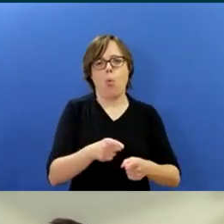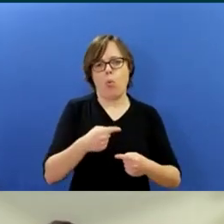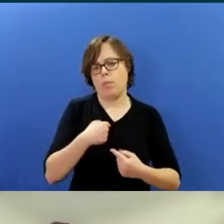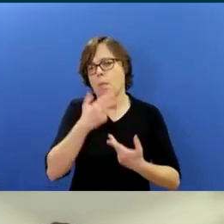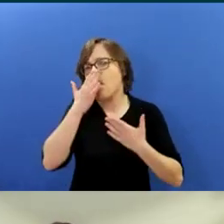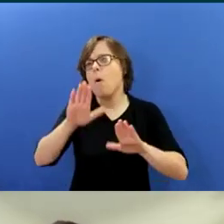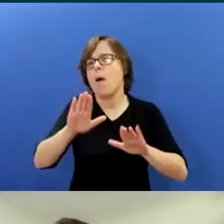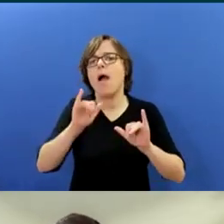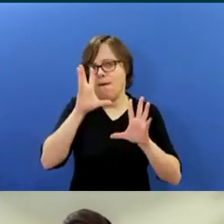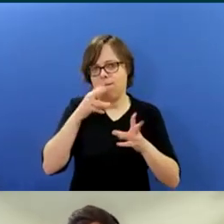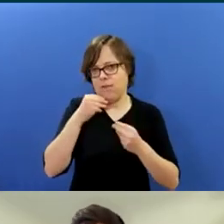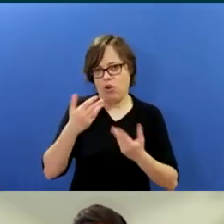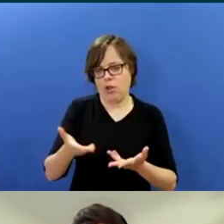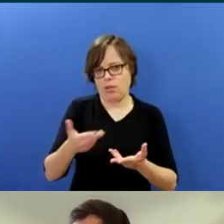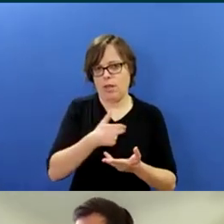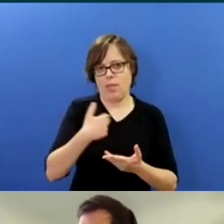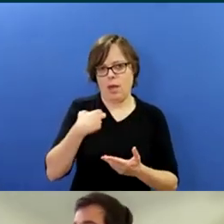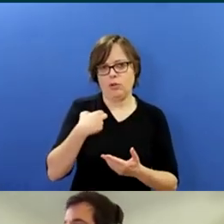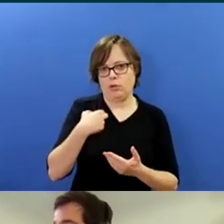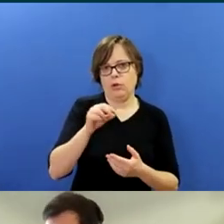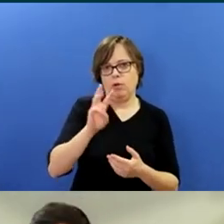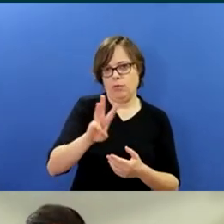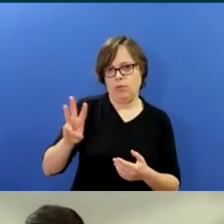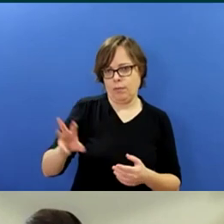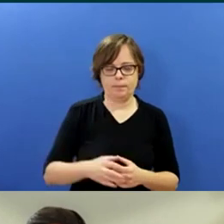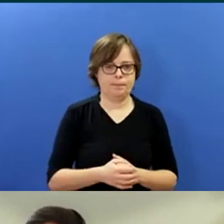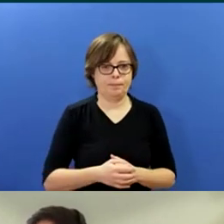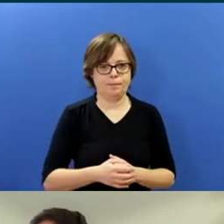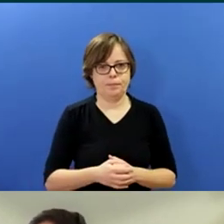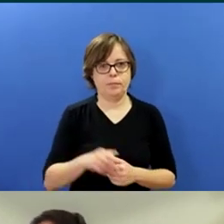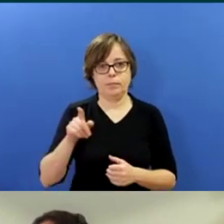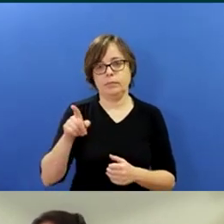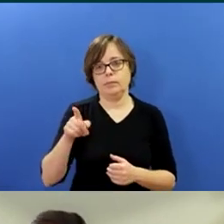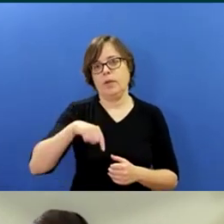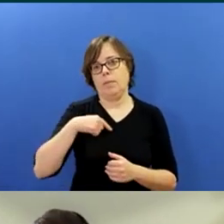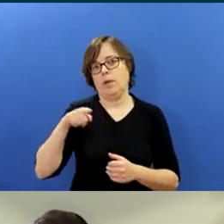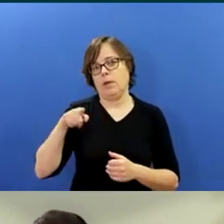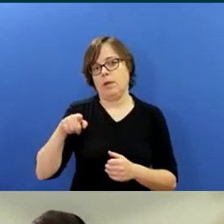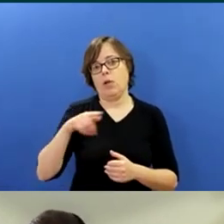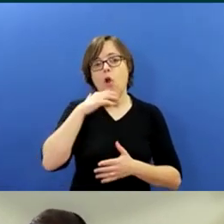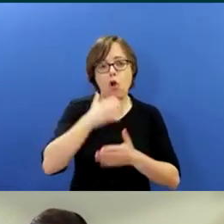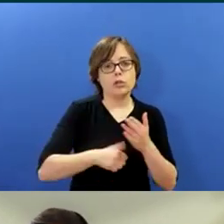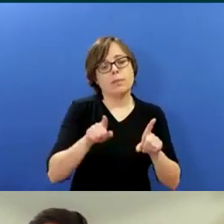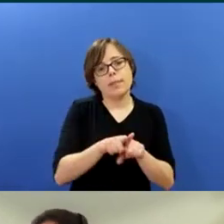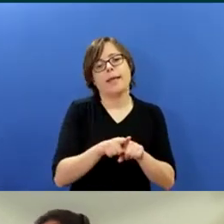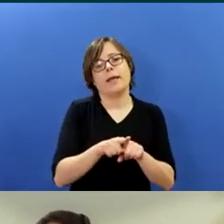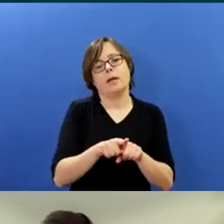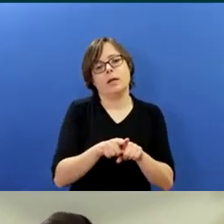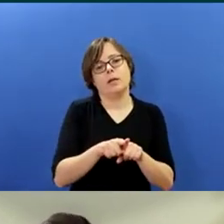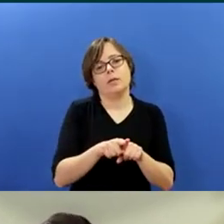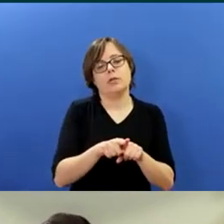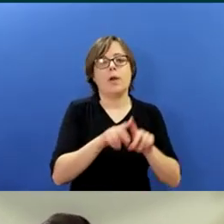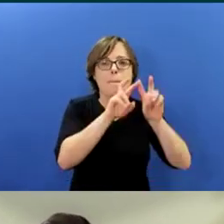Often used are smaller and larger surveys, probably most common used, and these are often